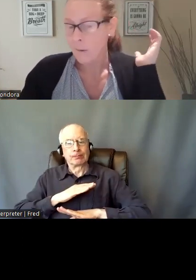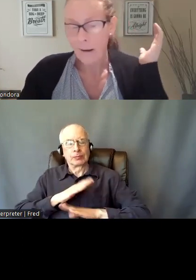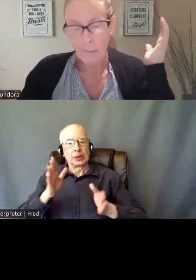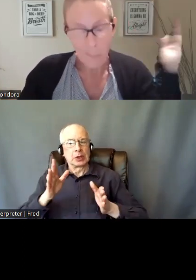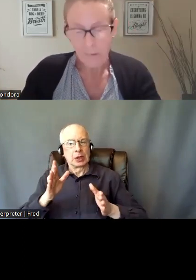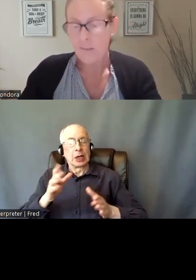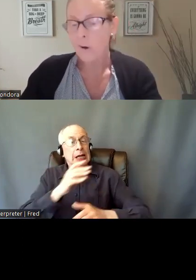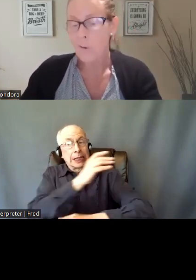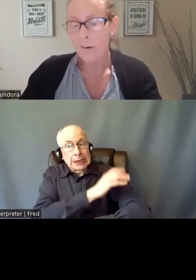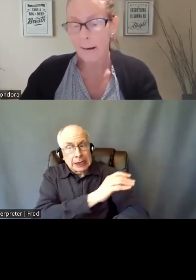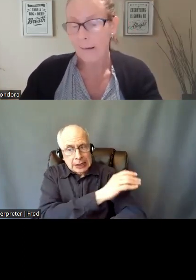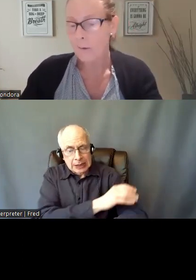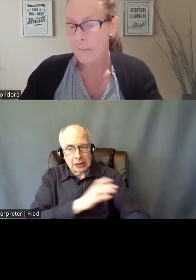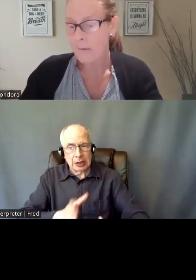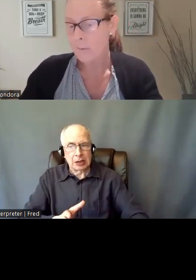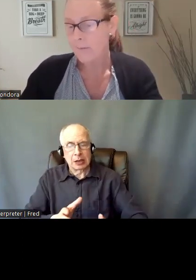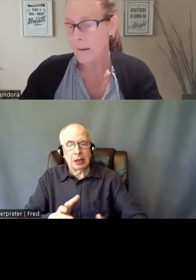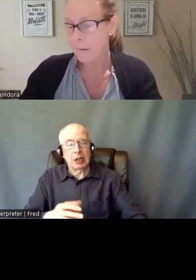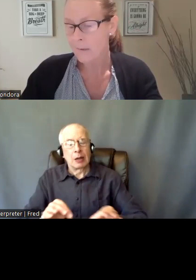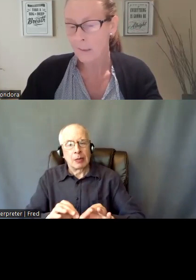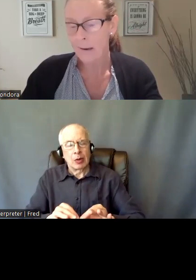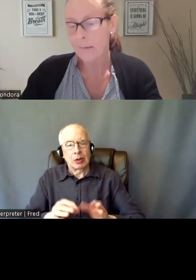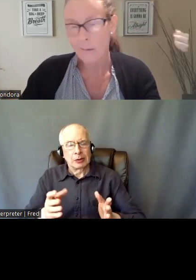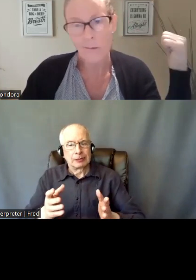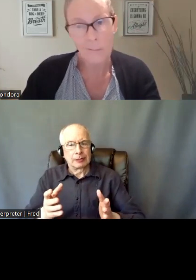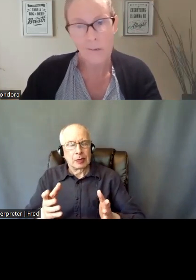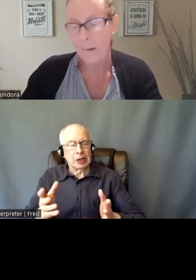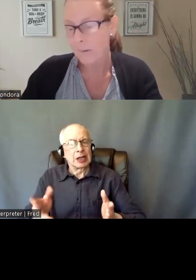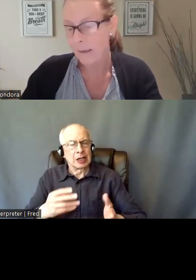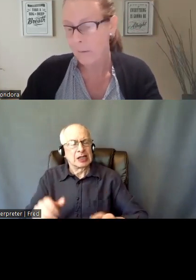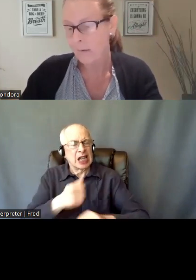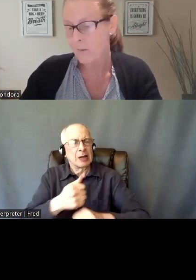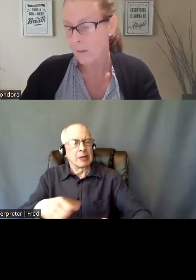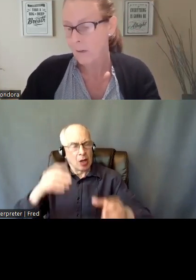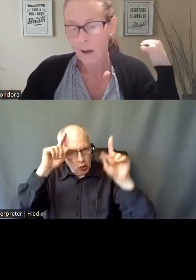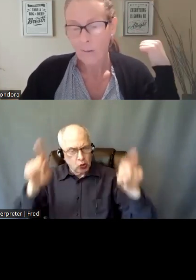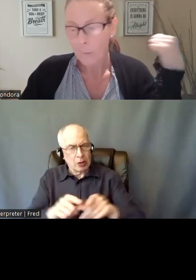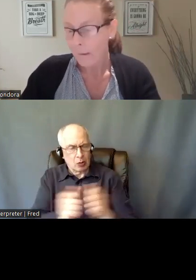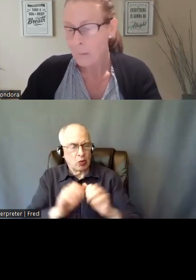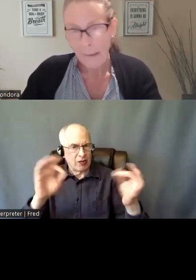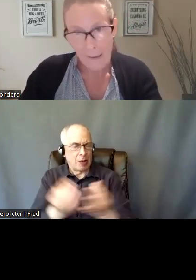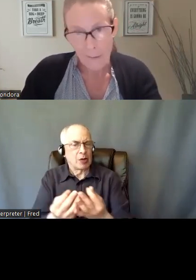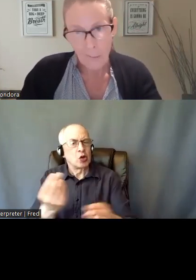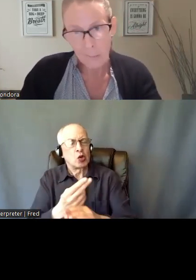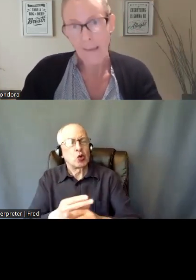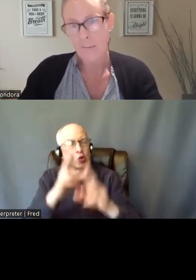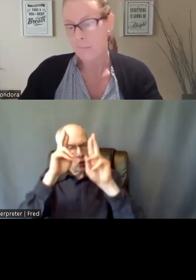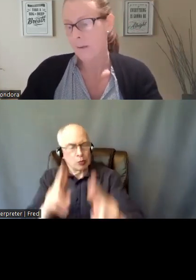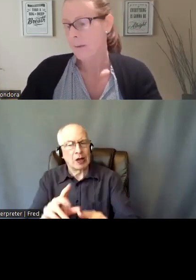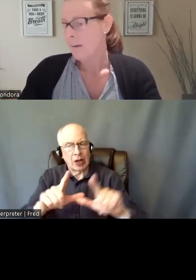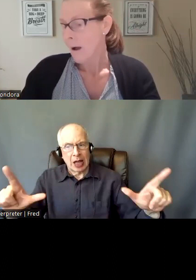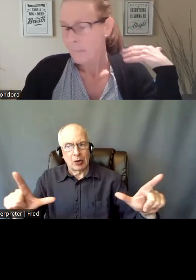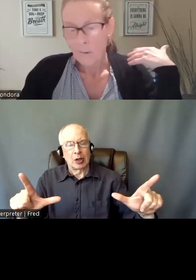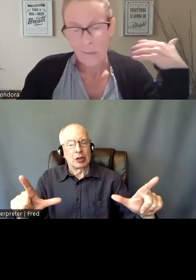Clinicians, the importance of co-creating agreements with families about using respectful language, avoiding